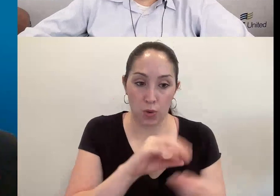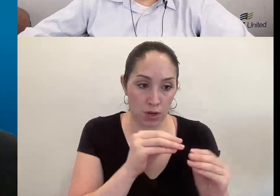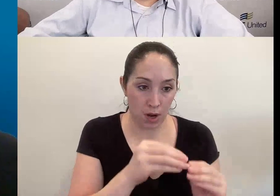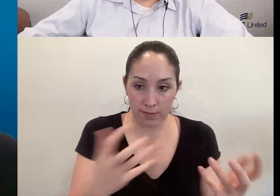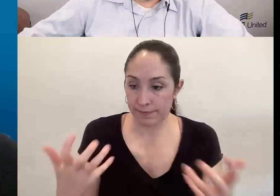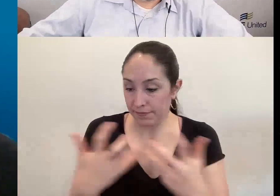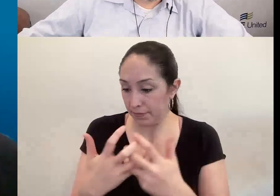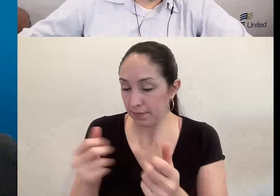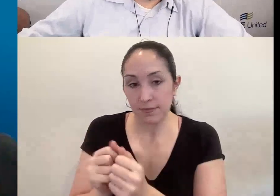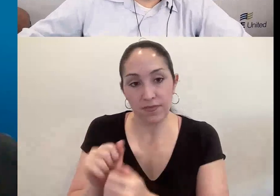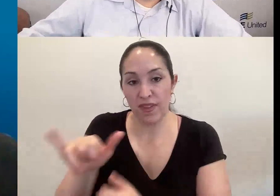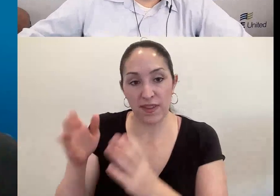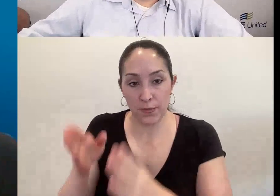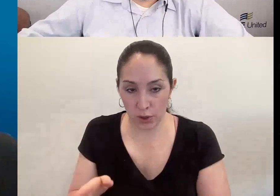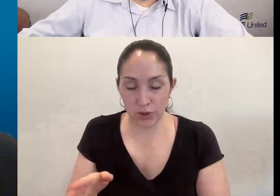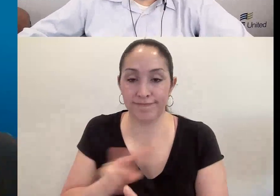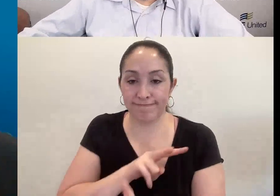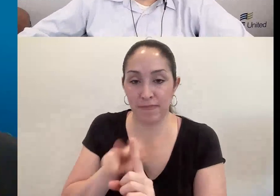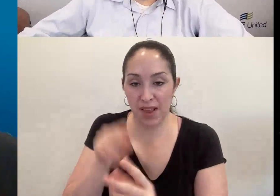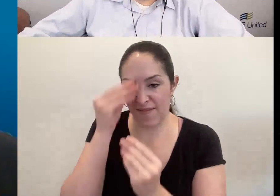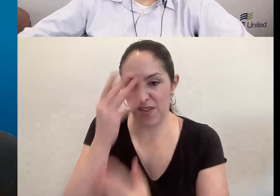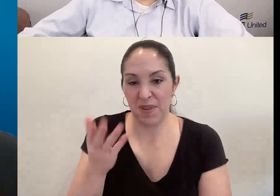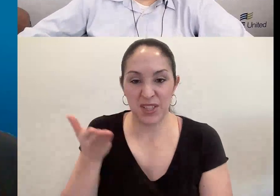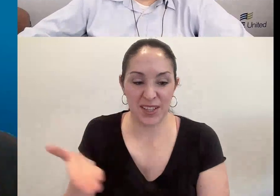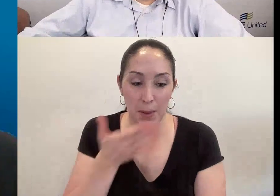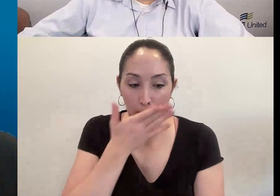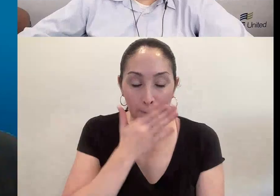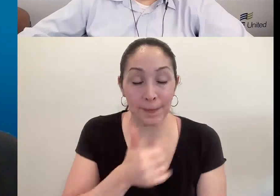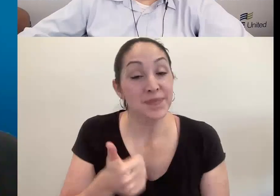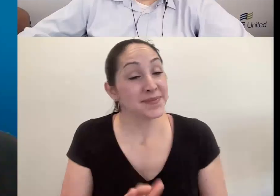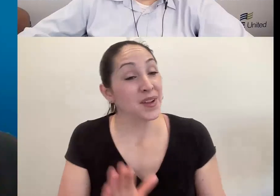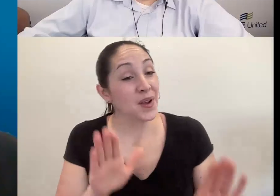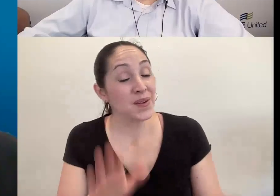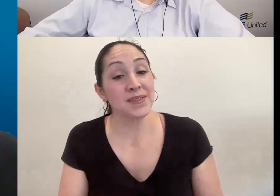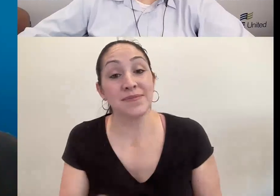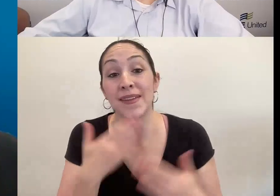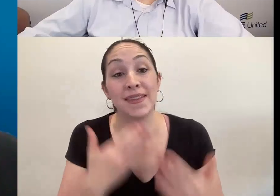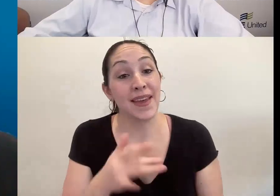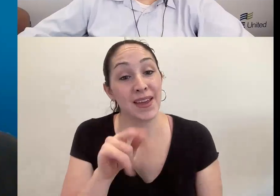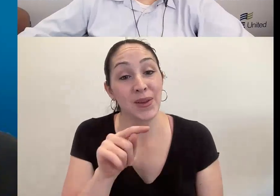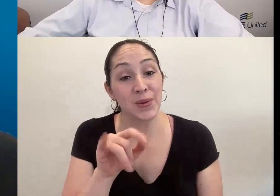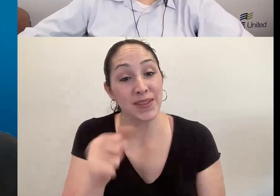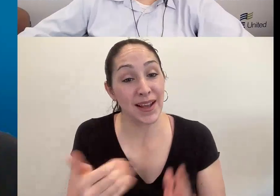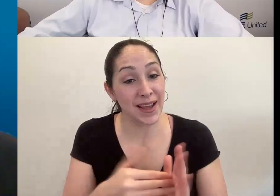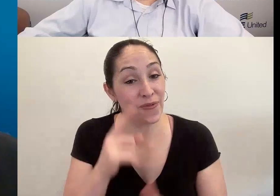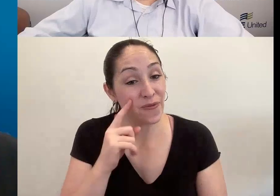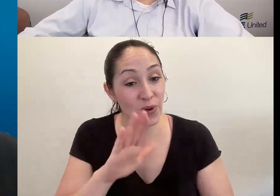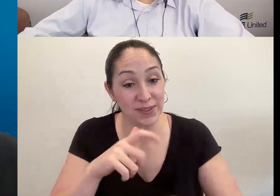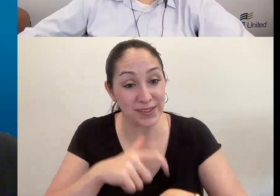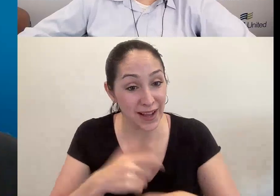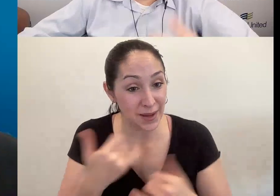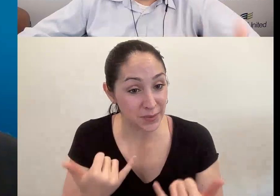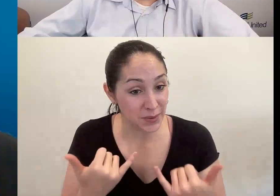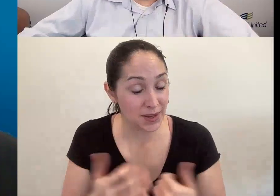that information to that particular record. Awesome. That's great. Well, Tina, thank you again so much for your time